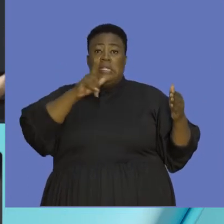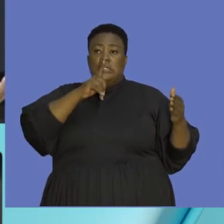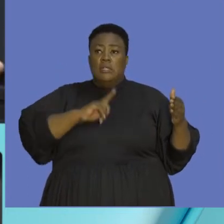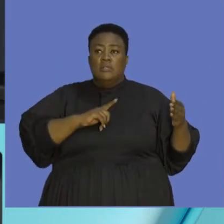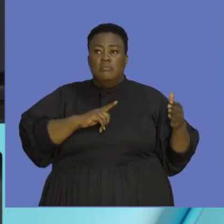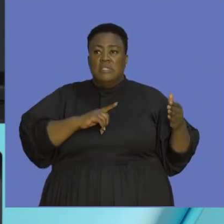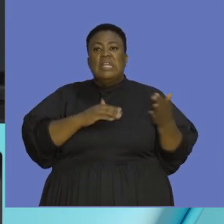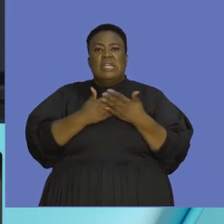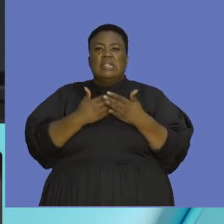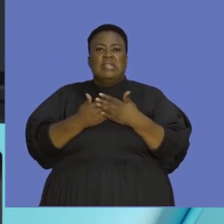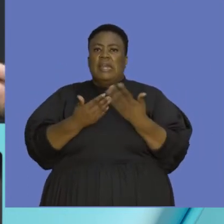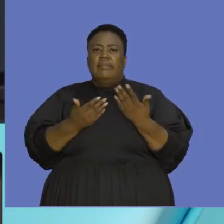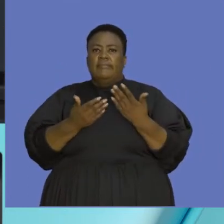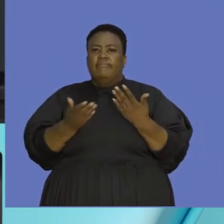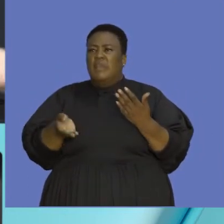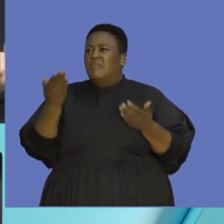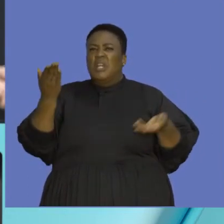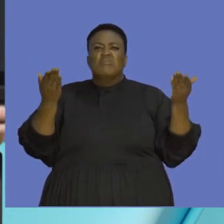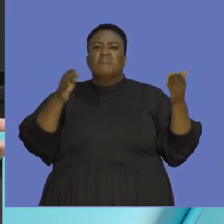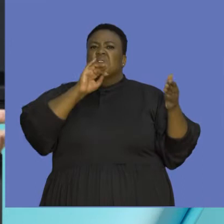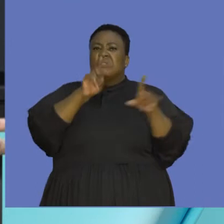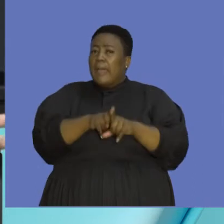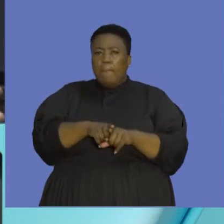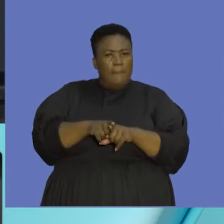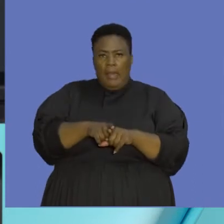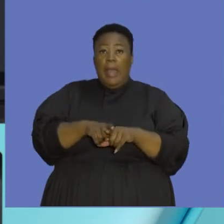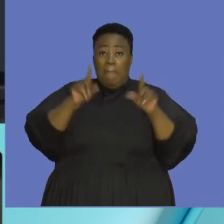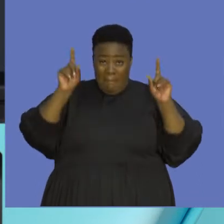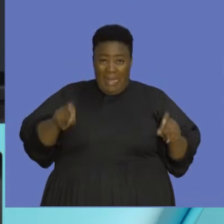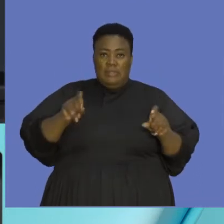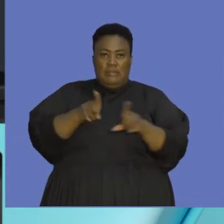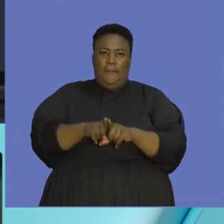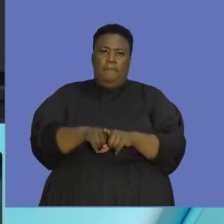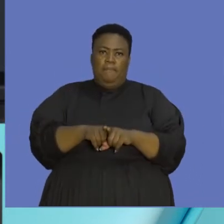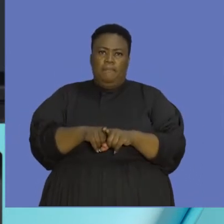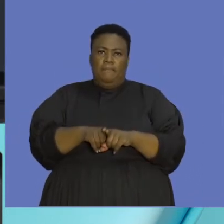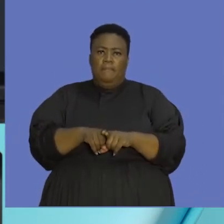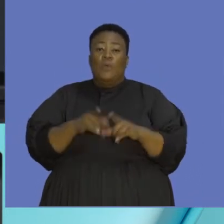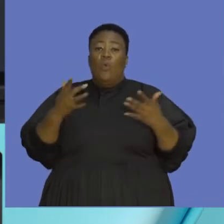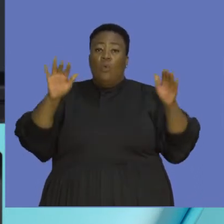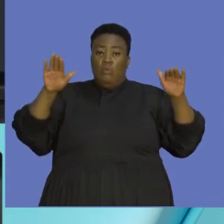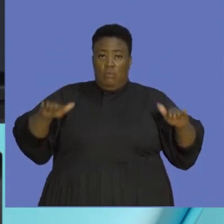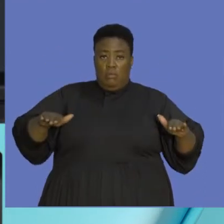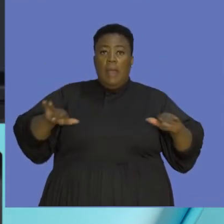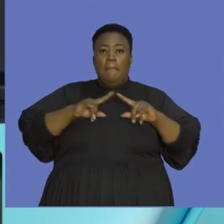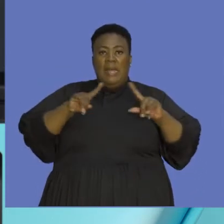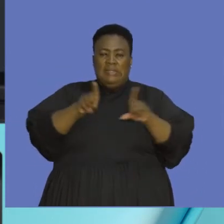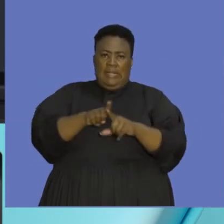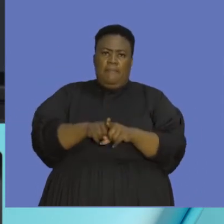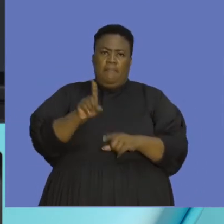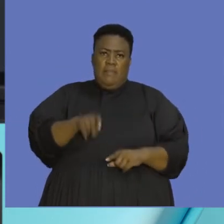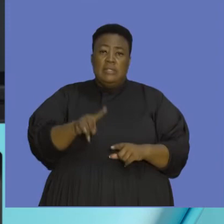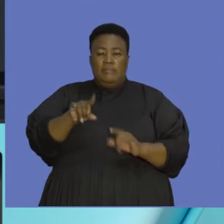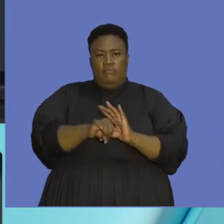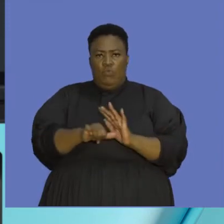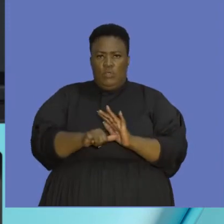that tells me that it can increase by, doesn't have to be the same, but it has to be the same factor, or decreases by the same factor.